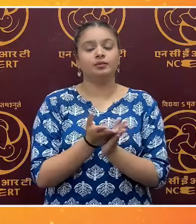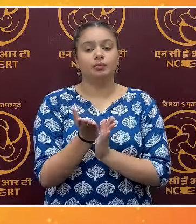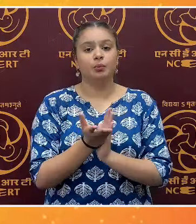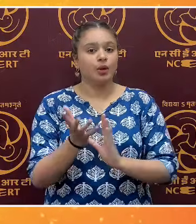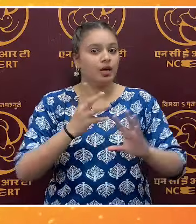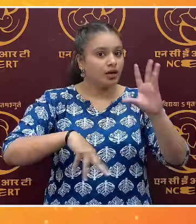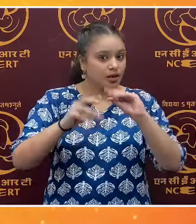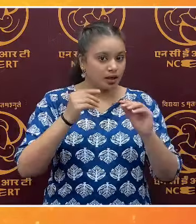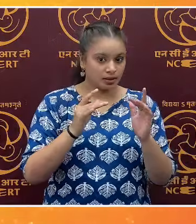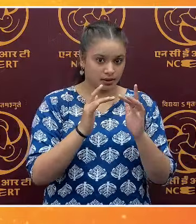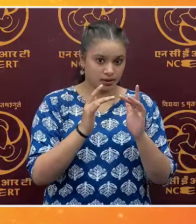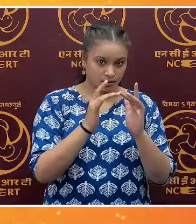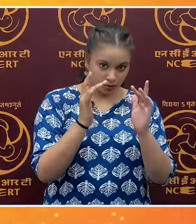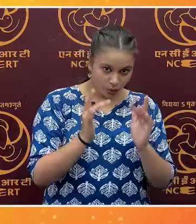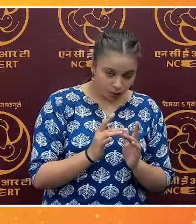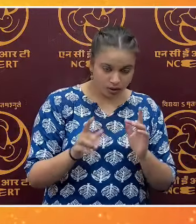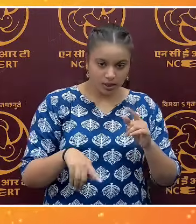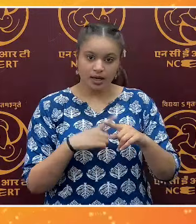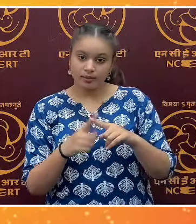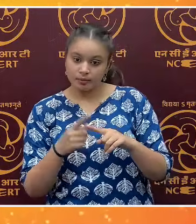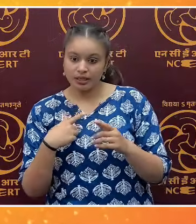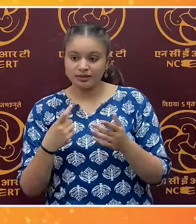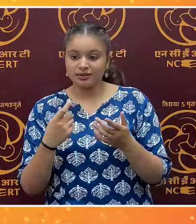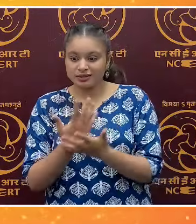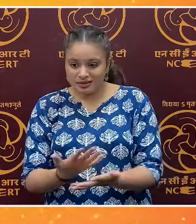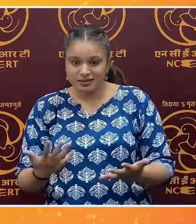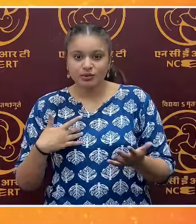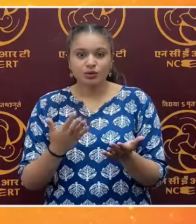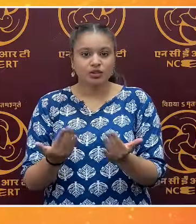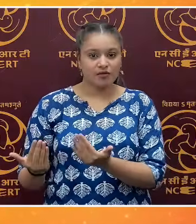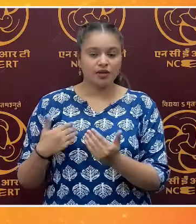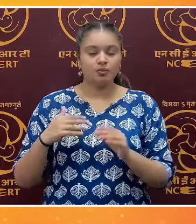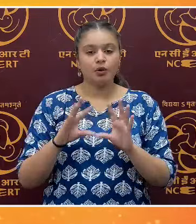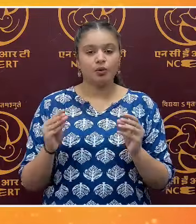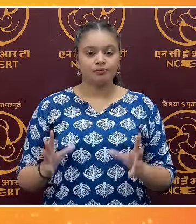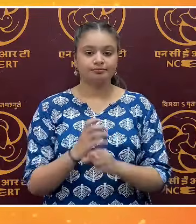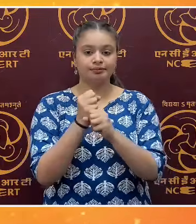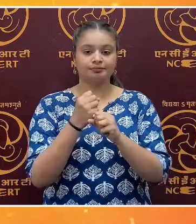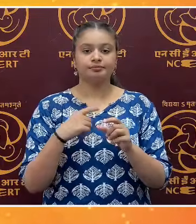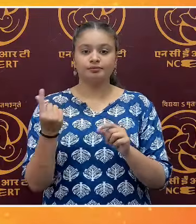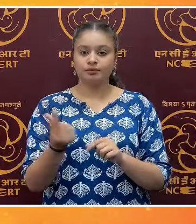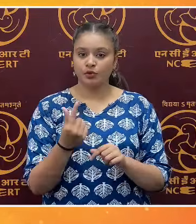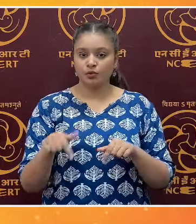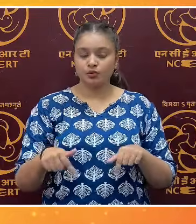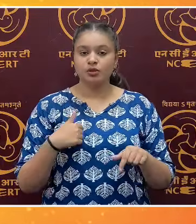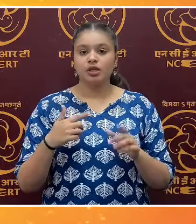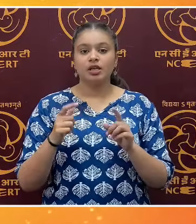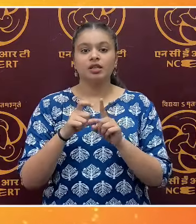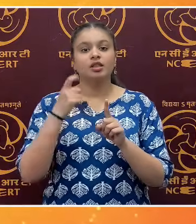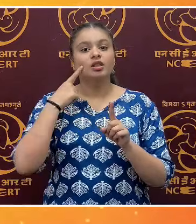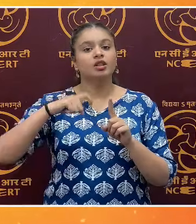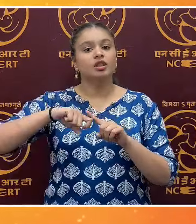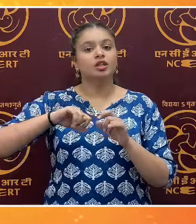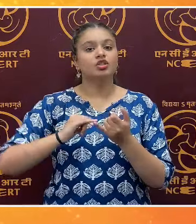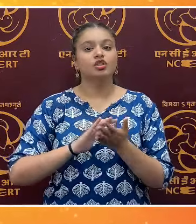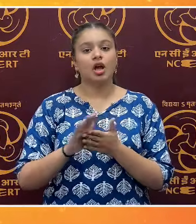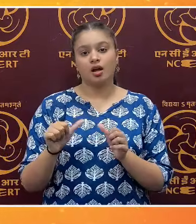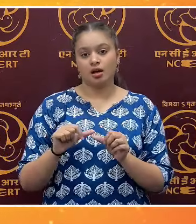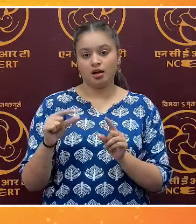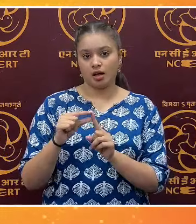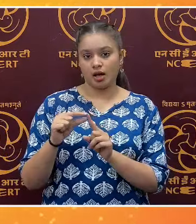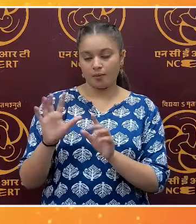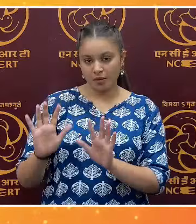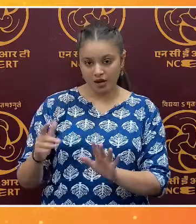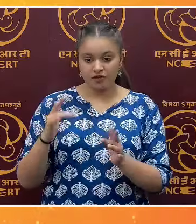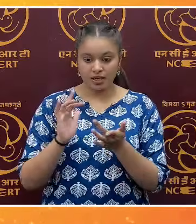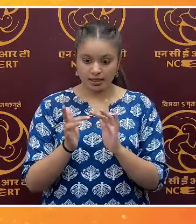of offline and online resources. So in virtual labs, we have this application which requires a stable